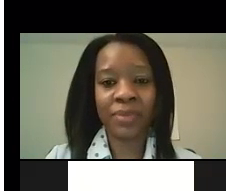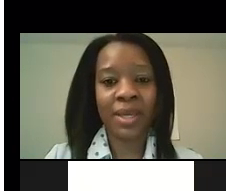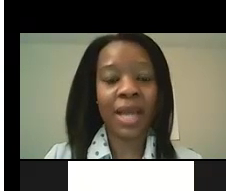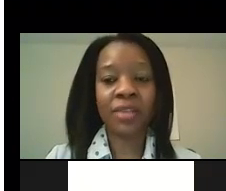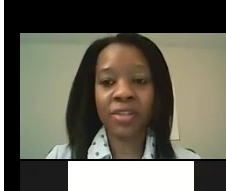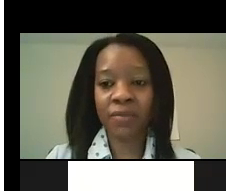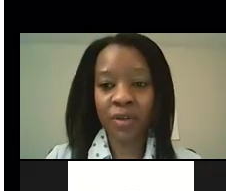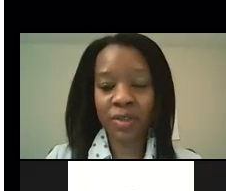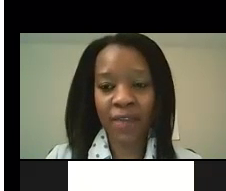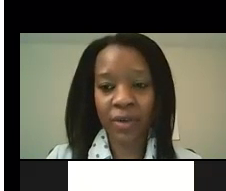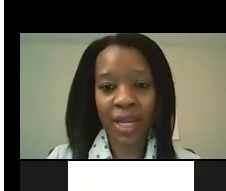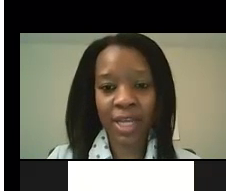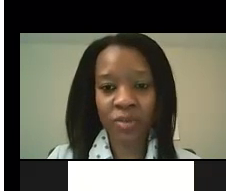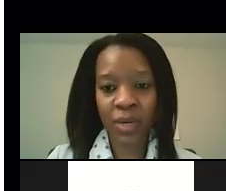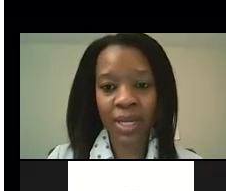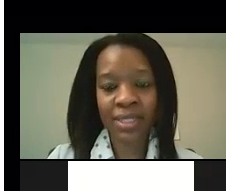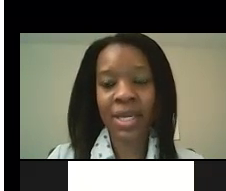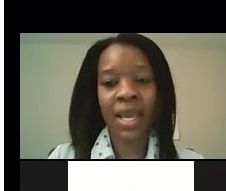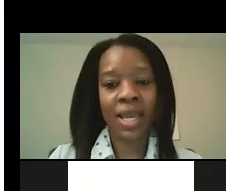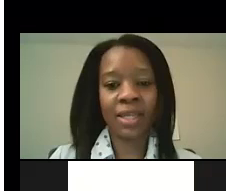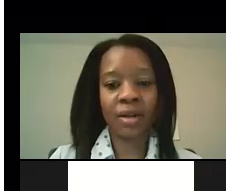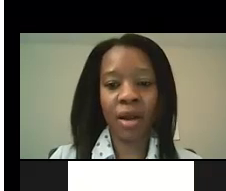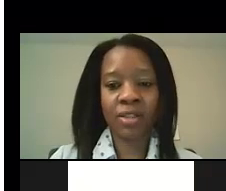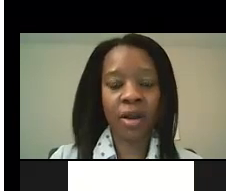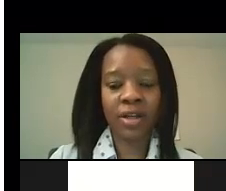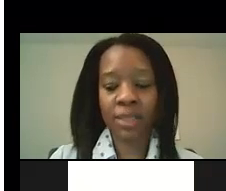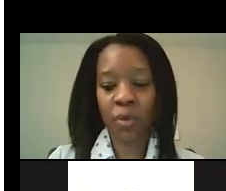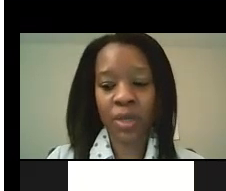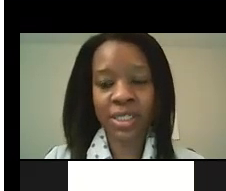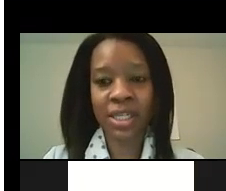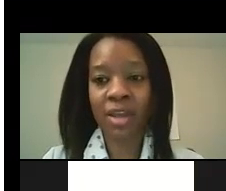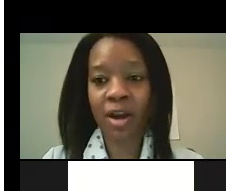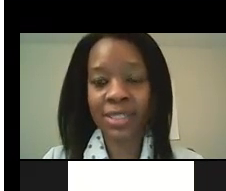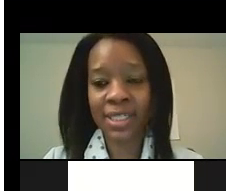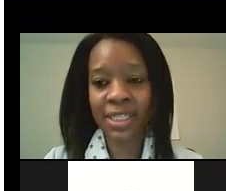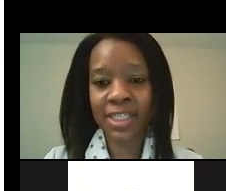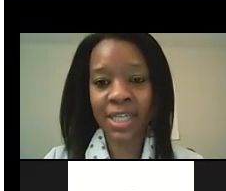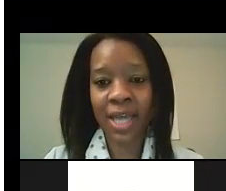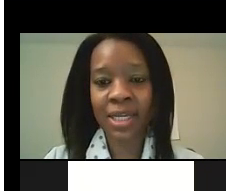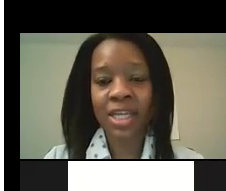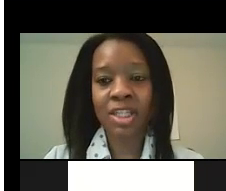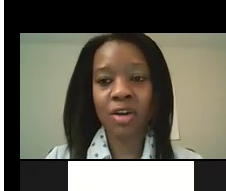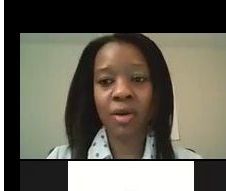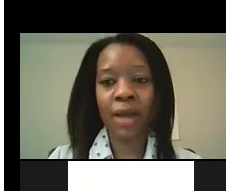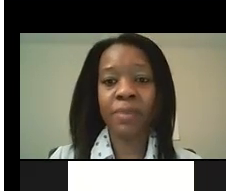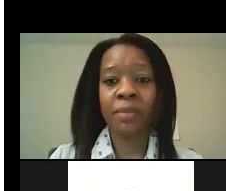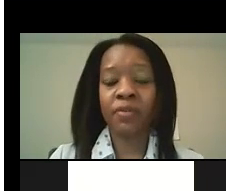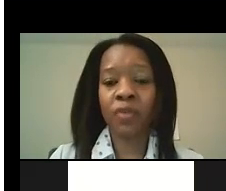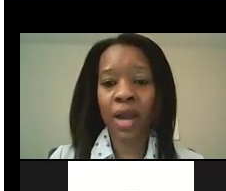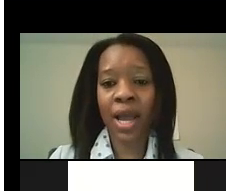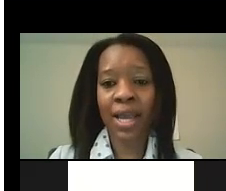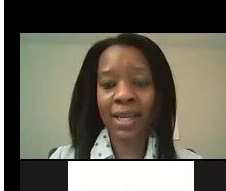to, I know that there's some folks who have their hands raised, and there also are some questions in the RCC chat.